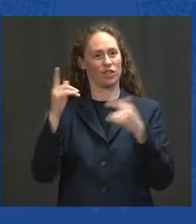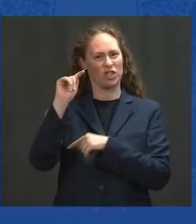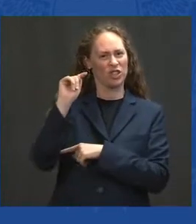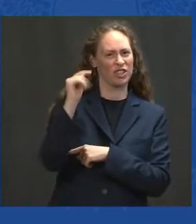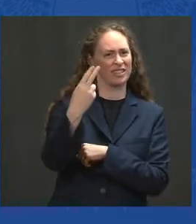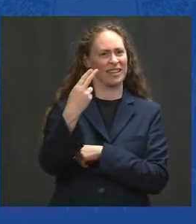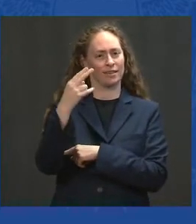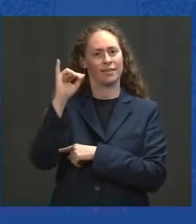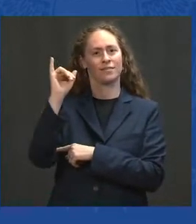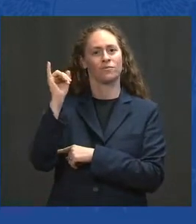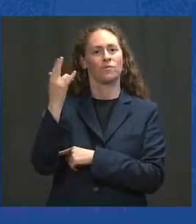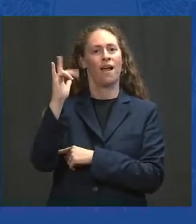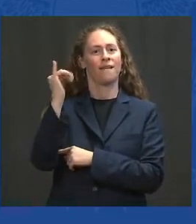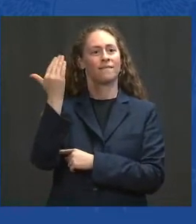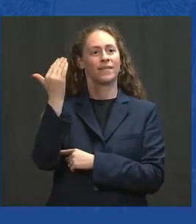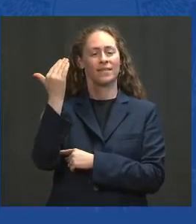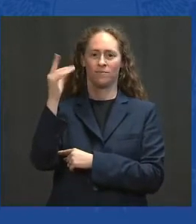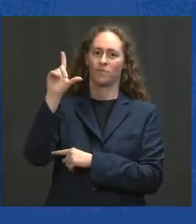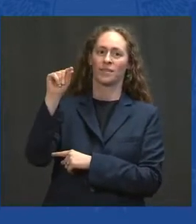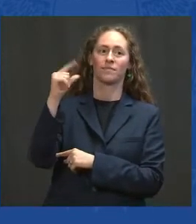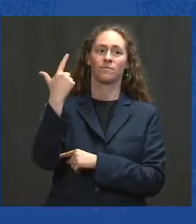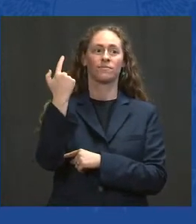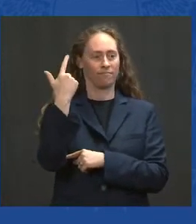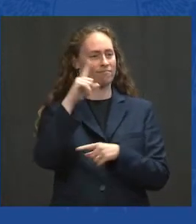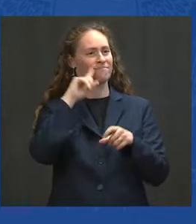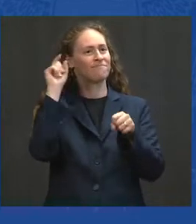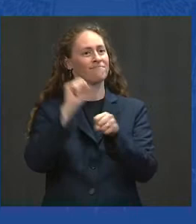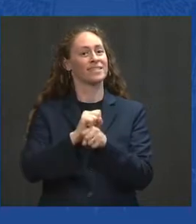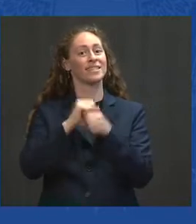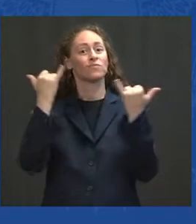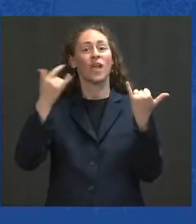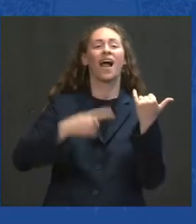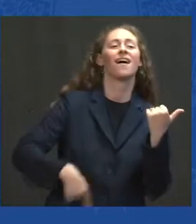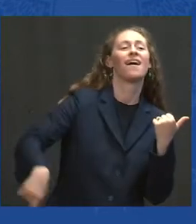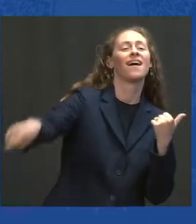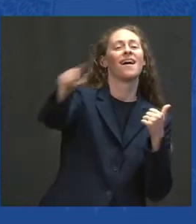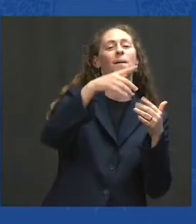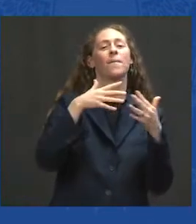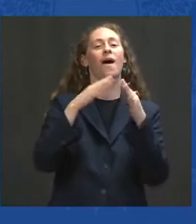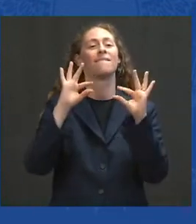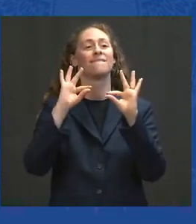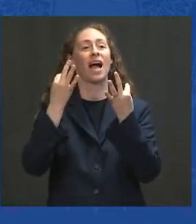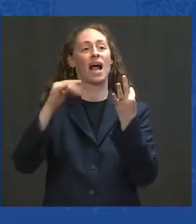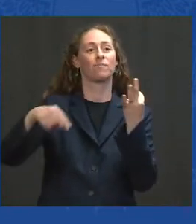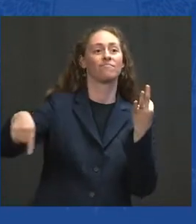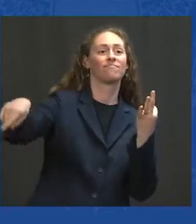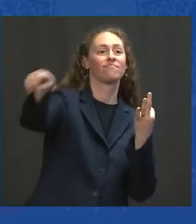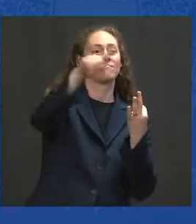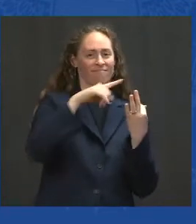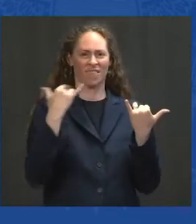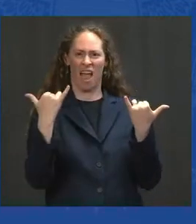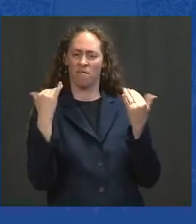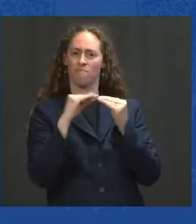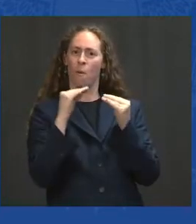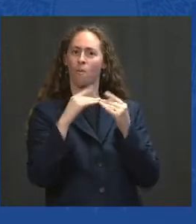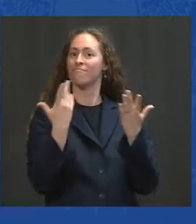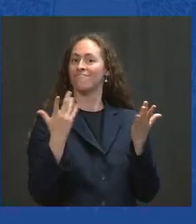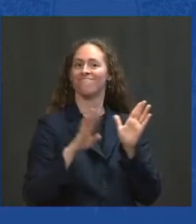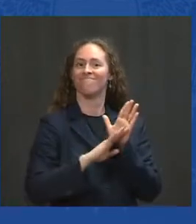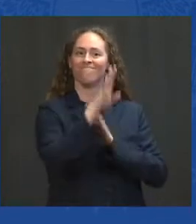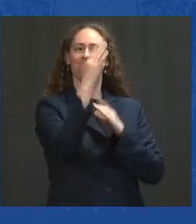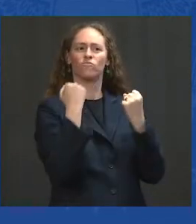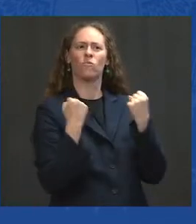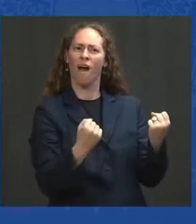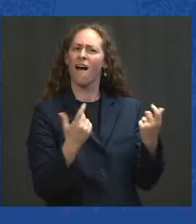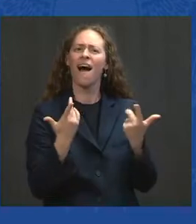2021, as the day the American family got so much stronger. Today, the